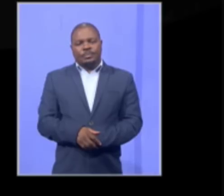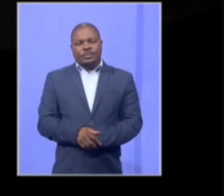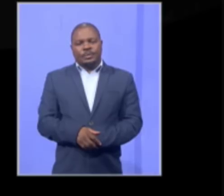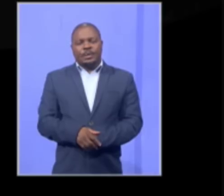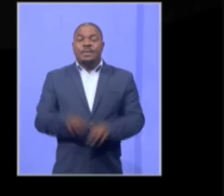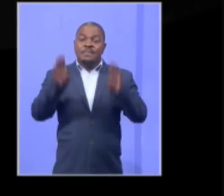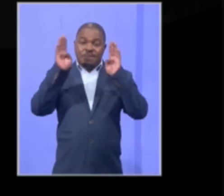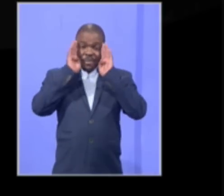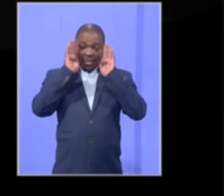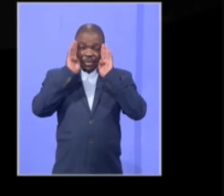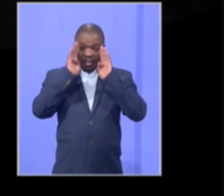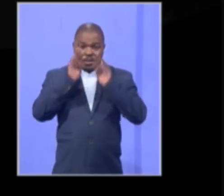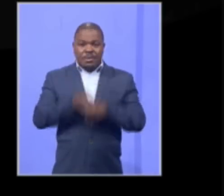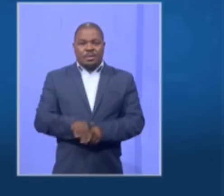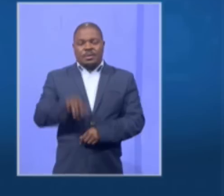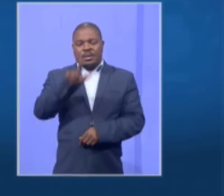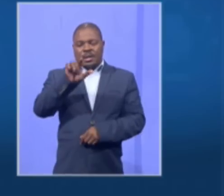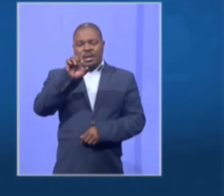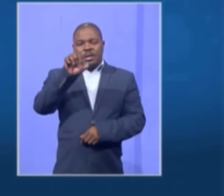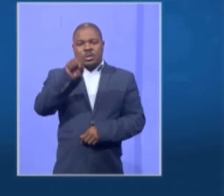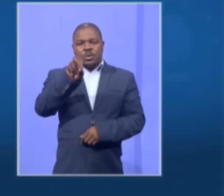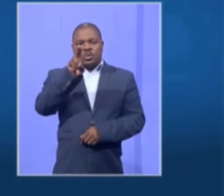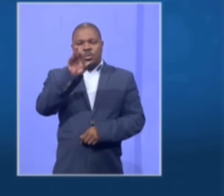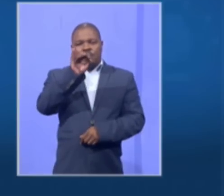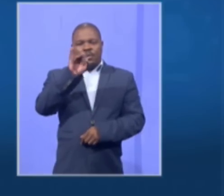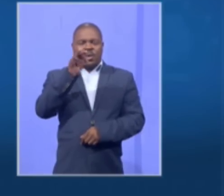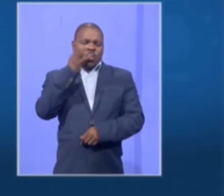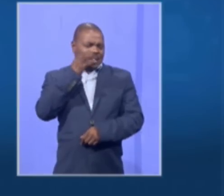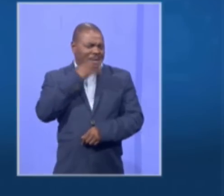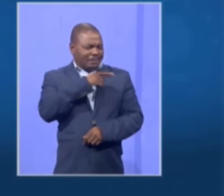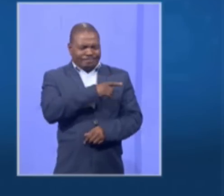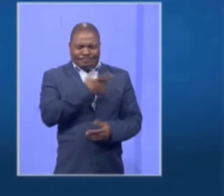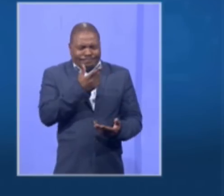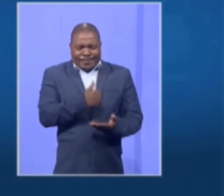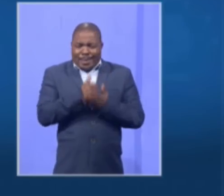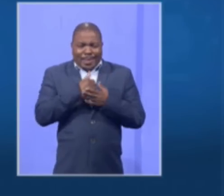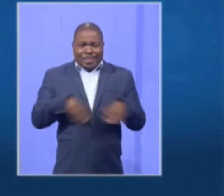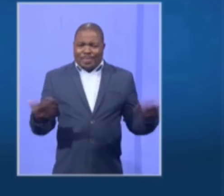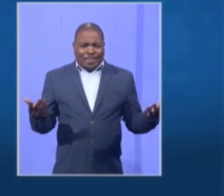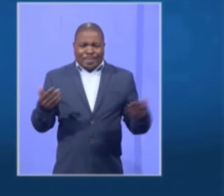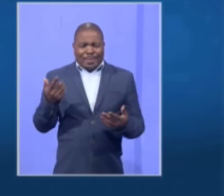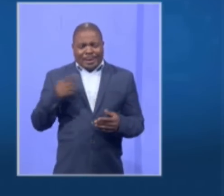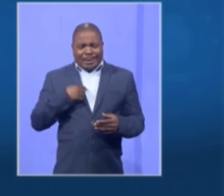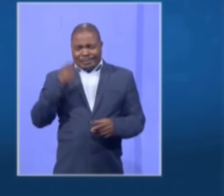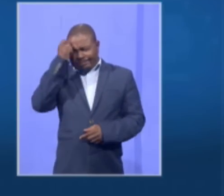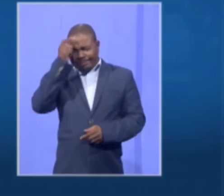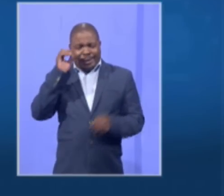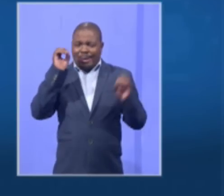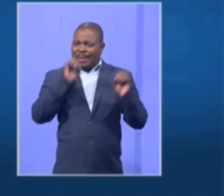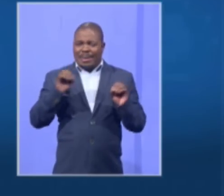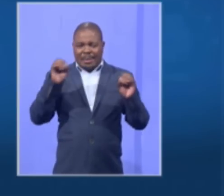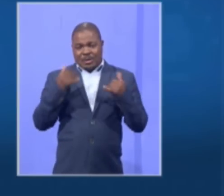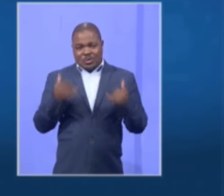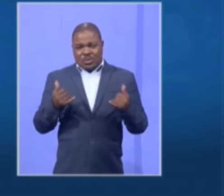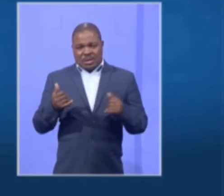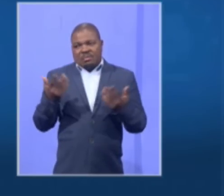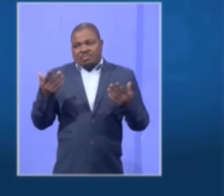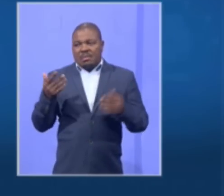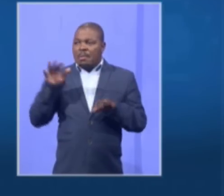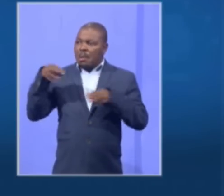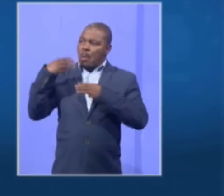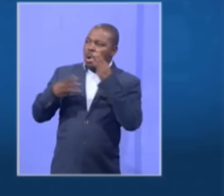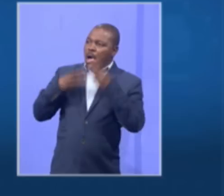Letlakaleng la Facebook Lilian Lesufi ga ke bone le na le mohola go nna ebile a ke kwešiše selo ka lona go no thaba